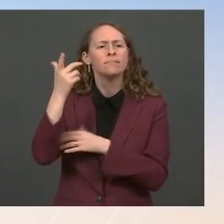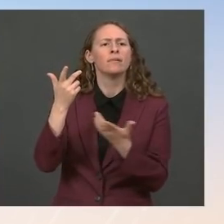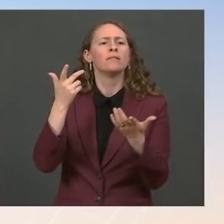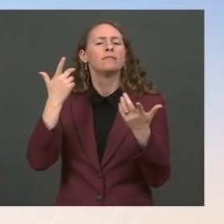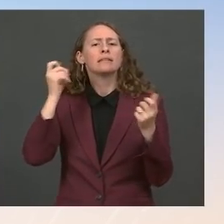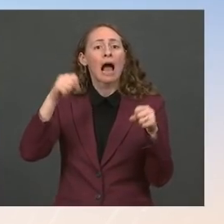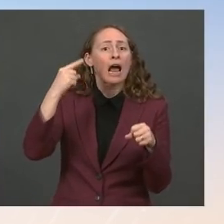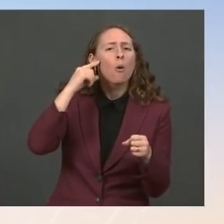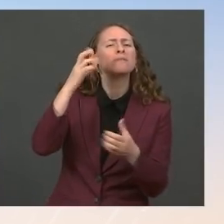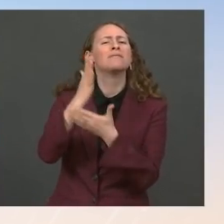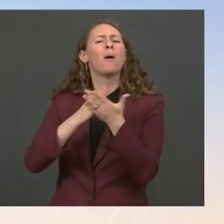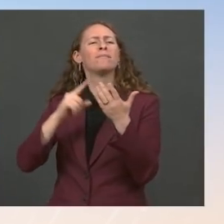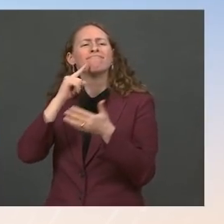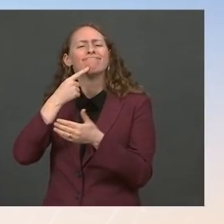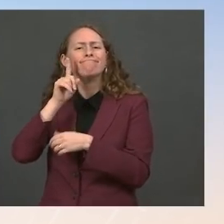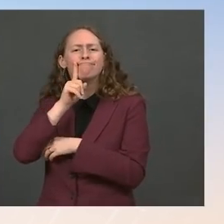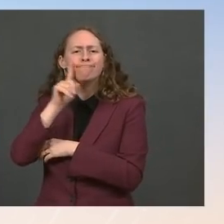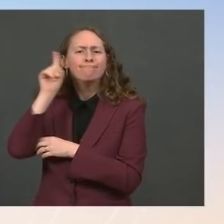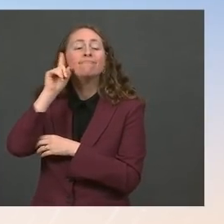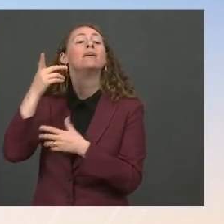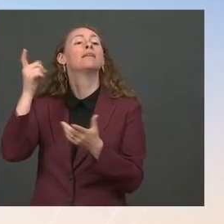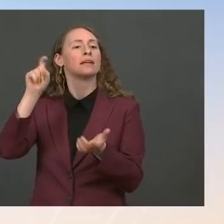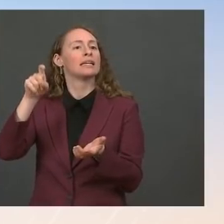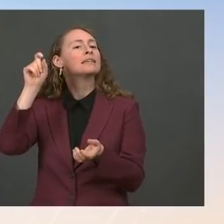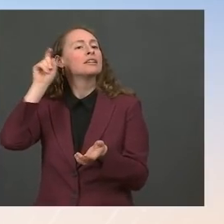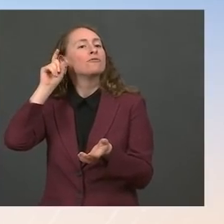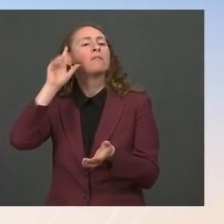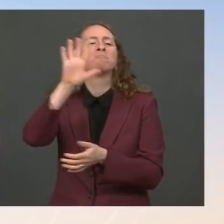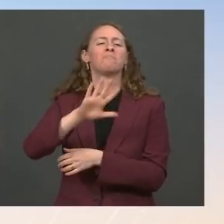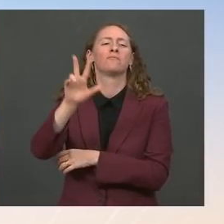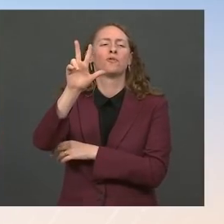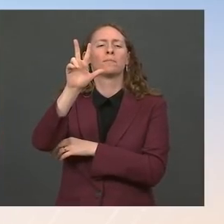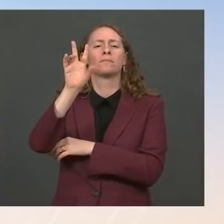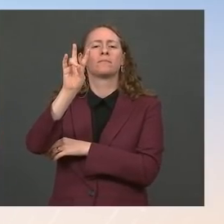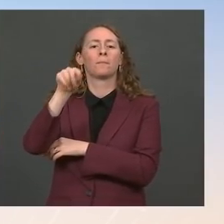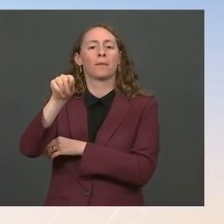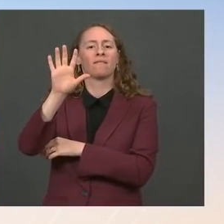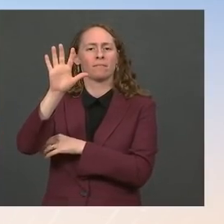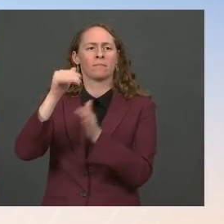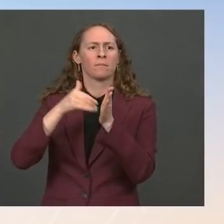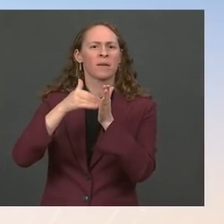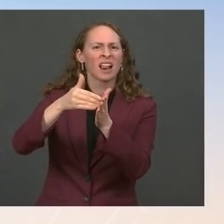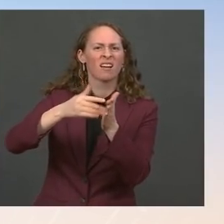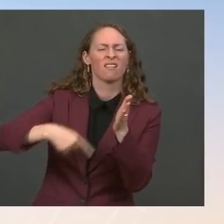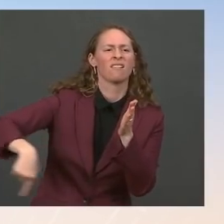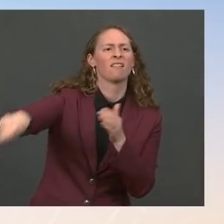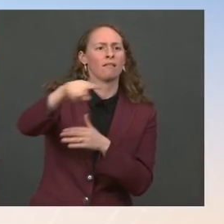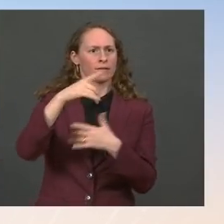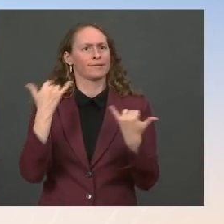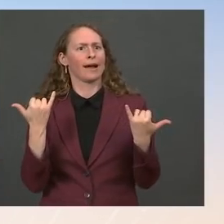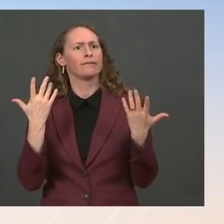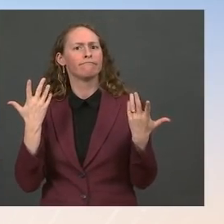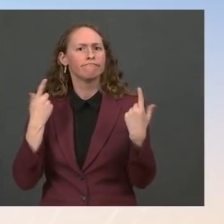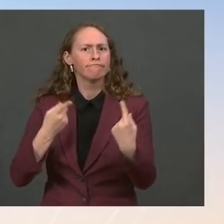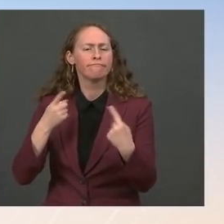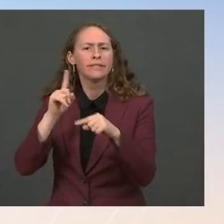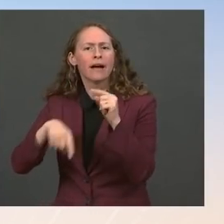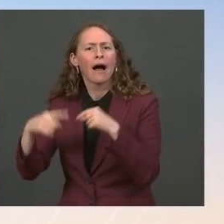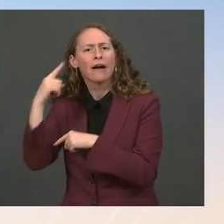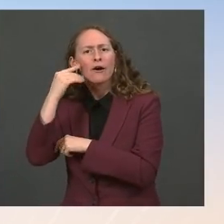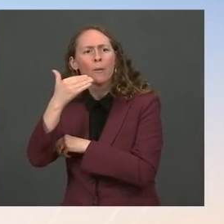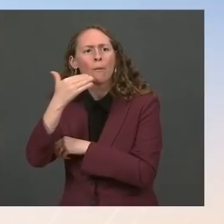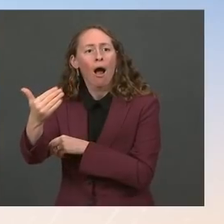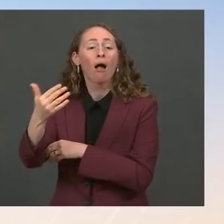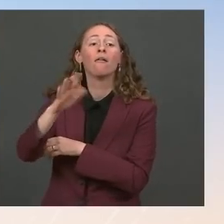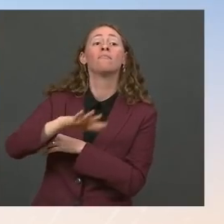aids. About 37.5 million American adults have trouble hearing, but just one-fifth of them use hearing aids, in part because